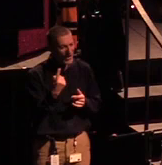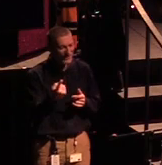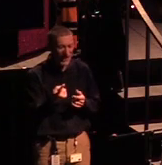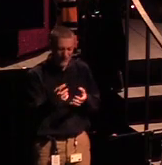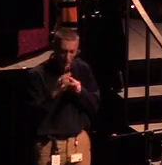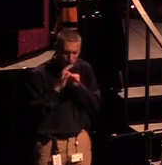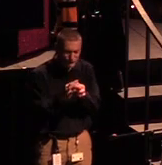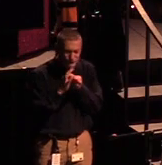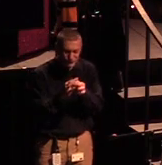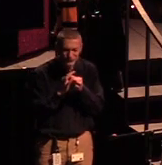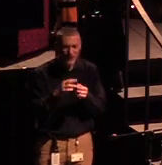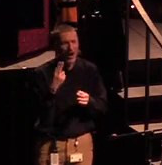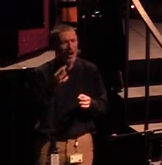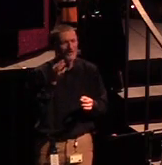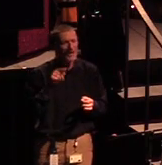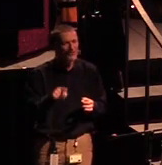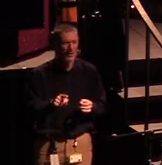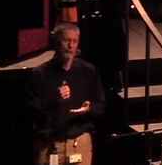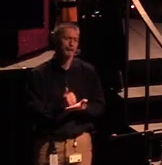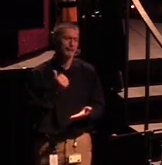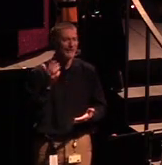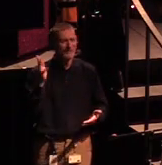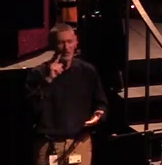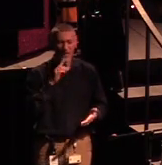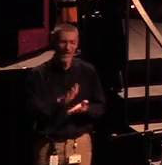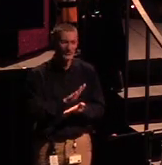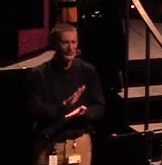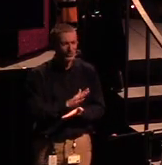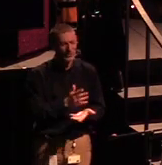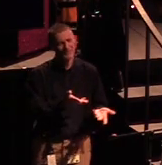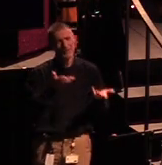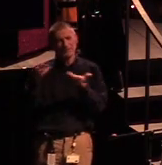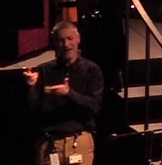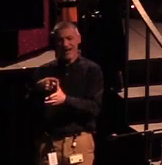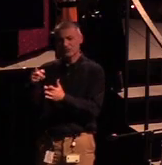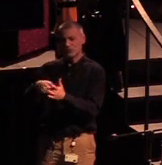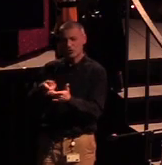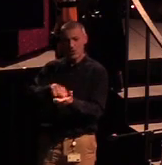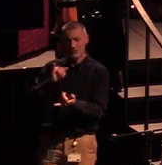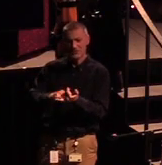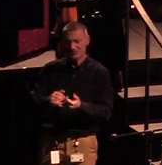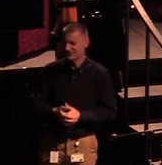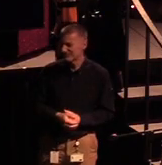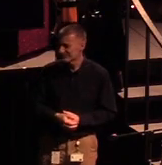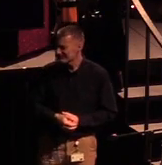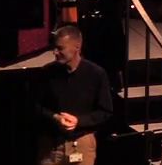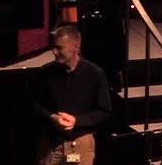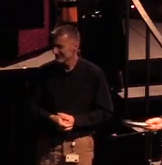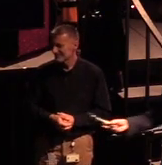Arts Council England over the years she's a brilliant speaker so you'll enjoy hearing from her but now Andy Jones from British Council